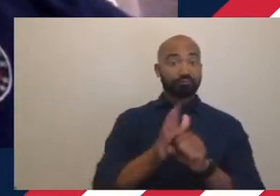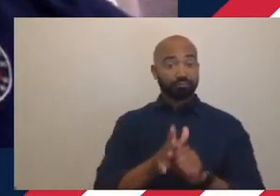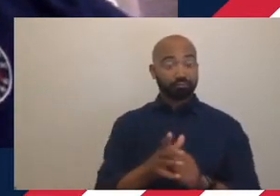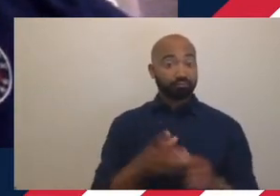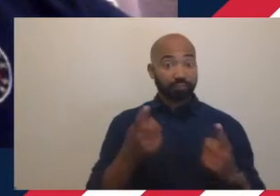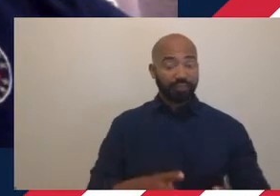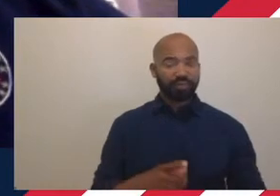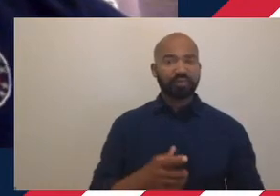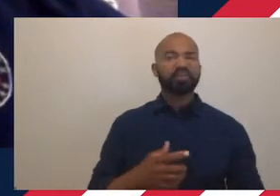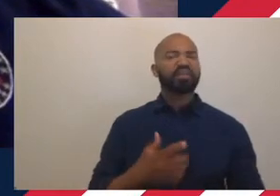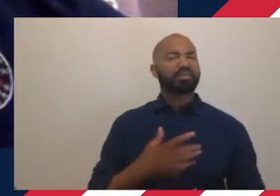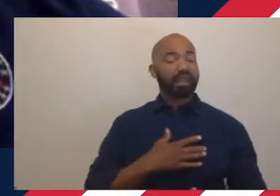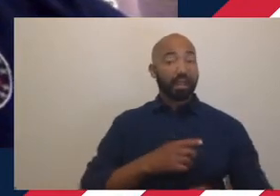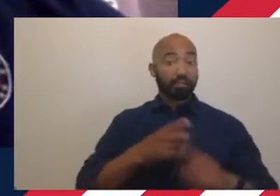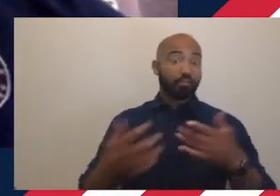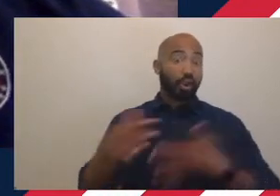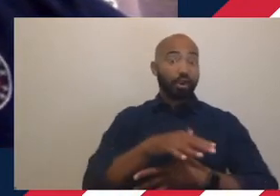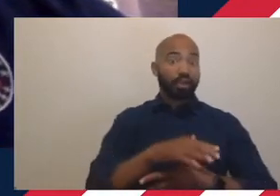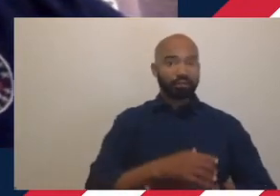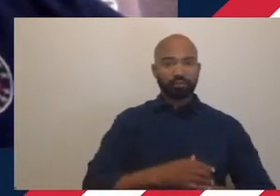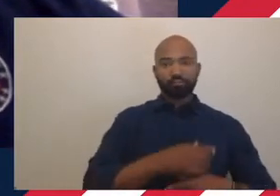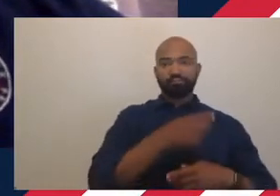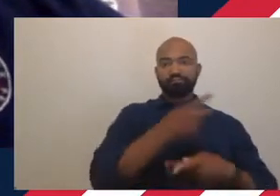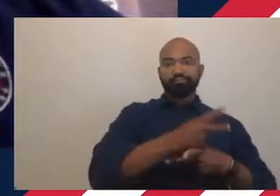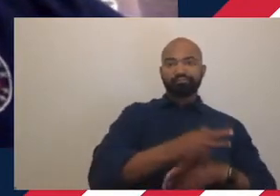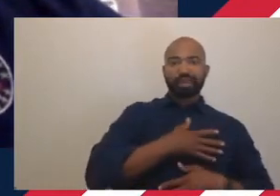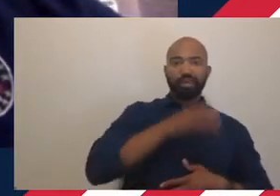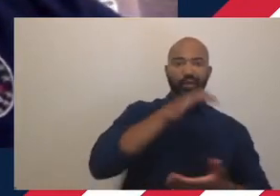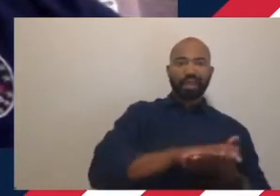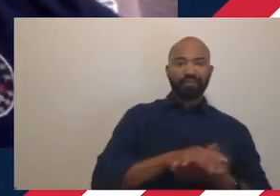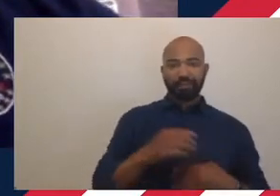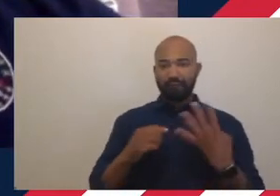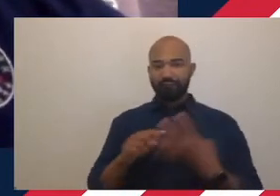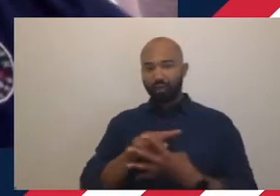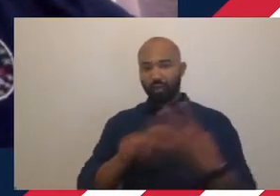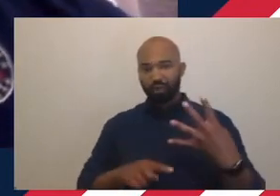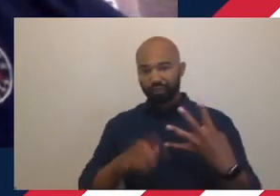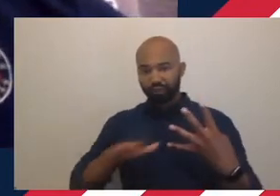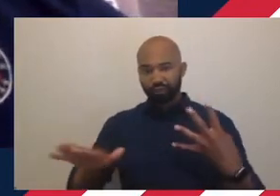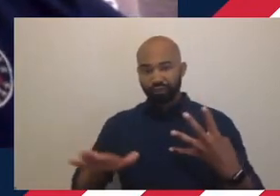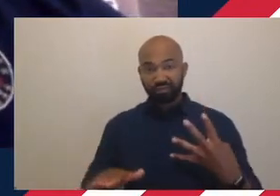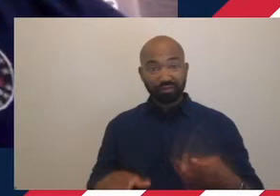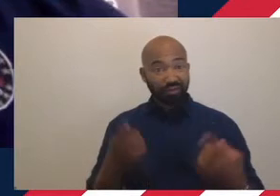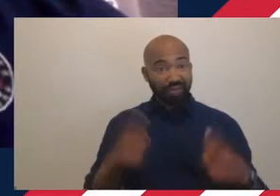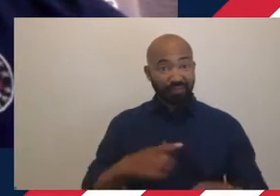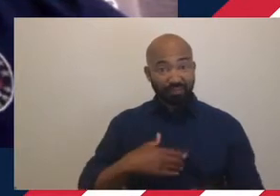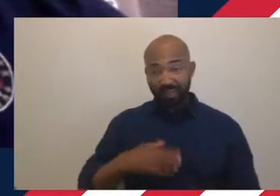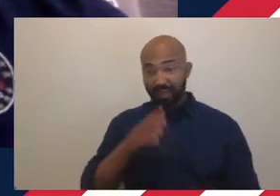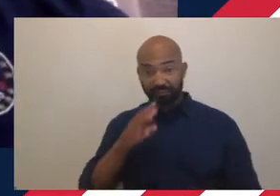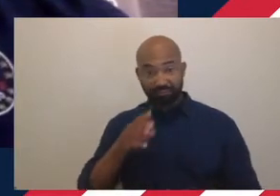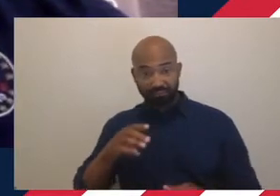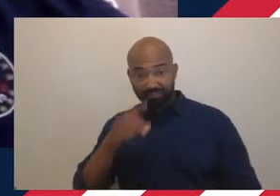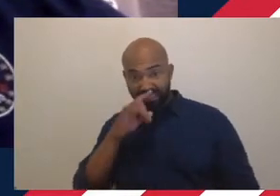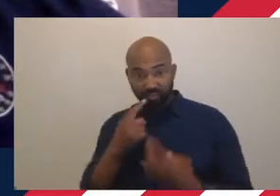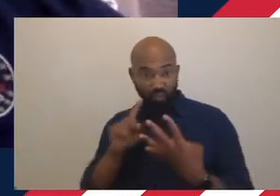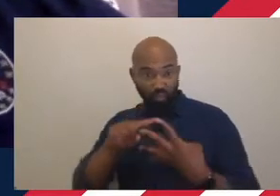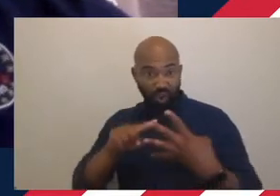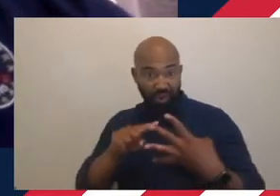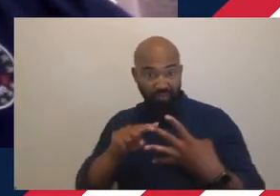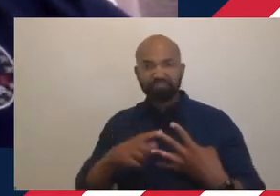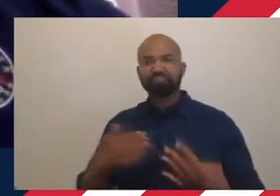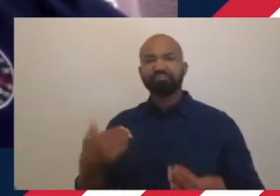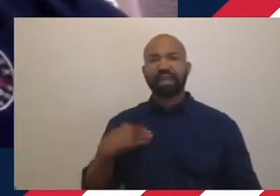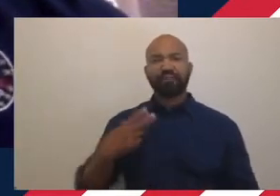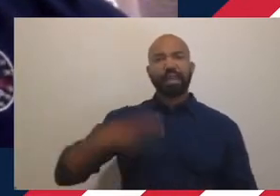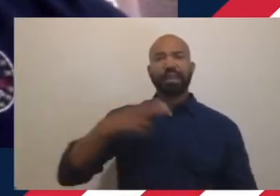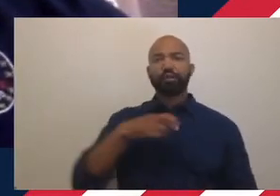children. Last year, my 8-year-old was hospitalized due to a respiratory infection. His condition puts him at an elevated risk for COVID-19,